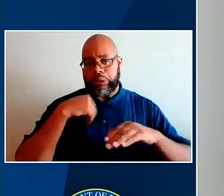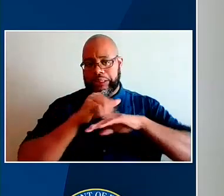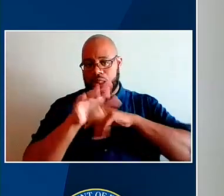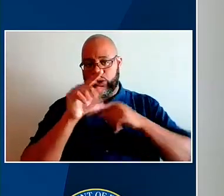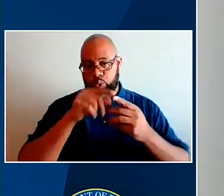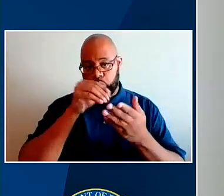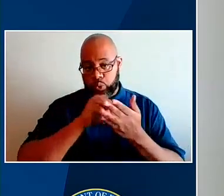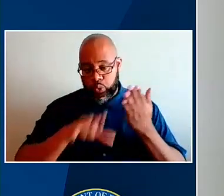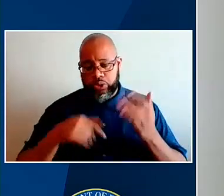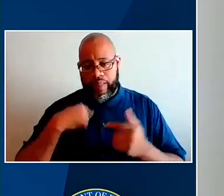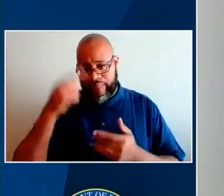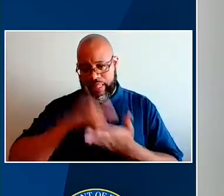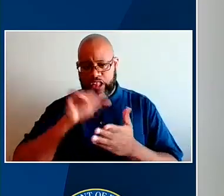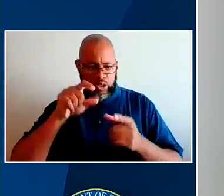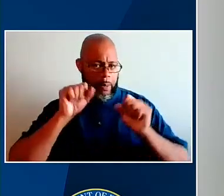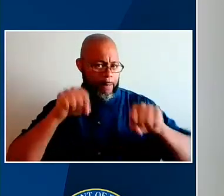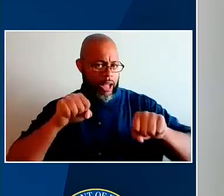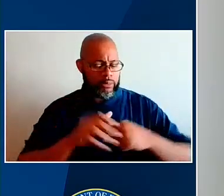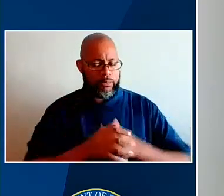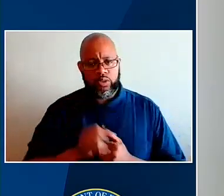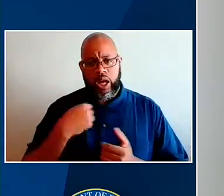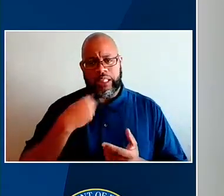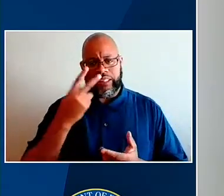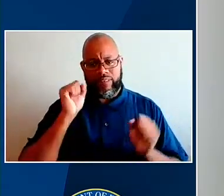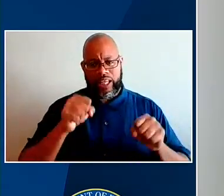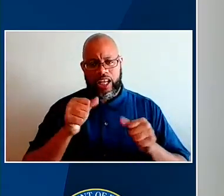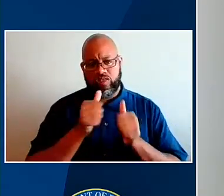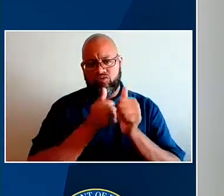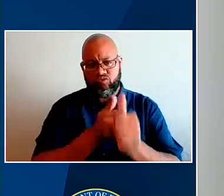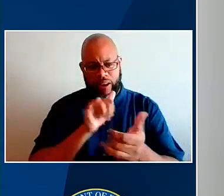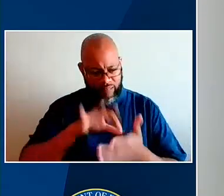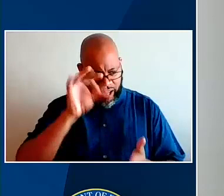students. I believe that should be possible. So I'll see if I can track that down.